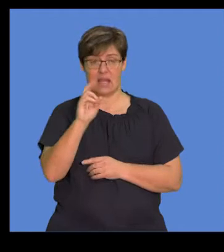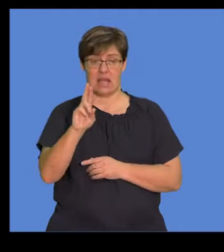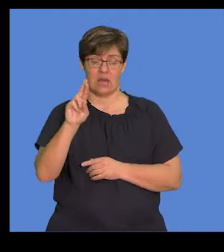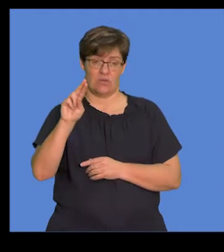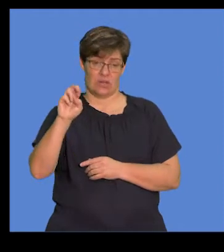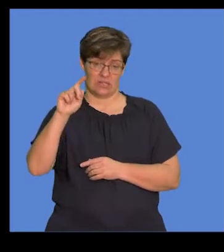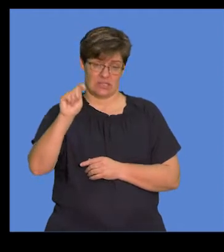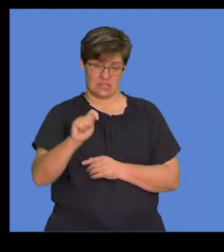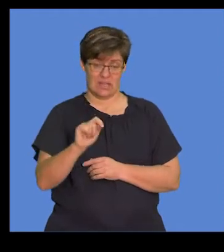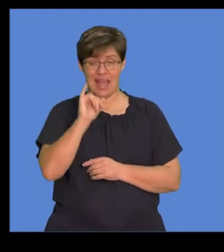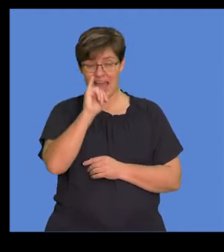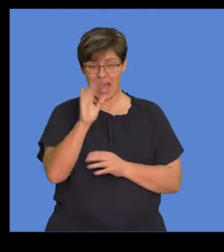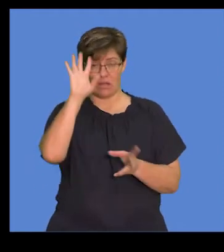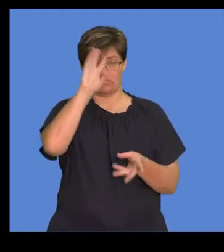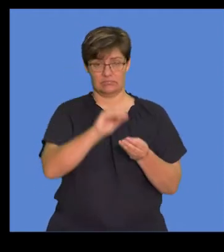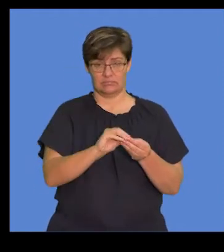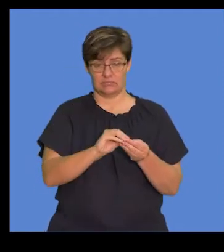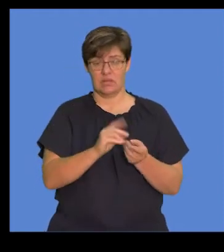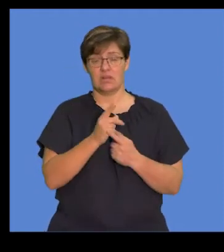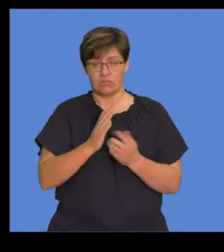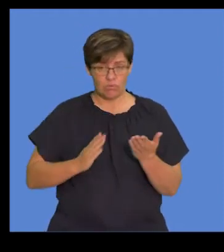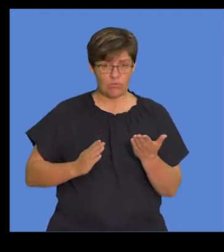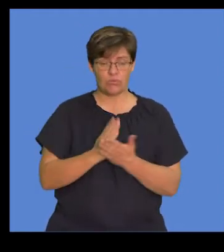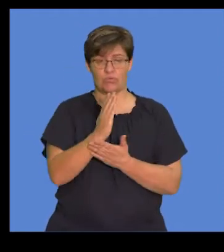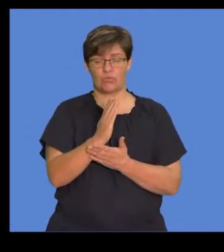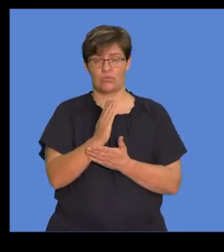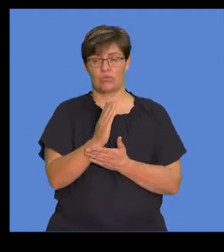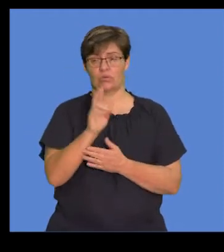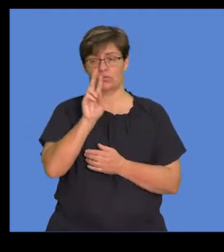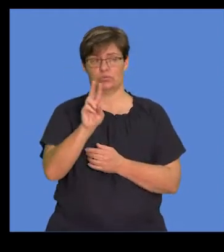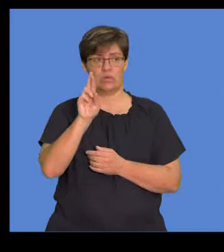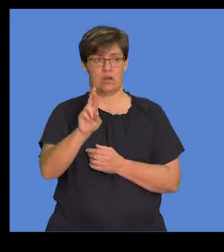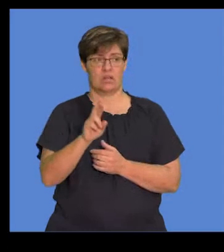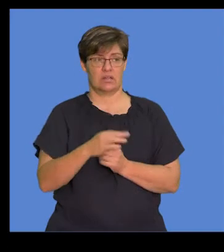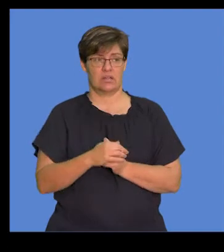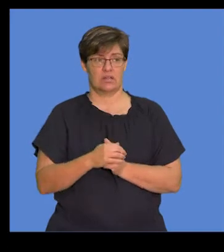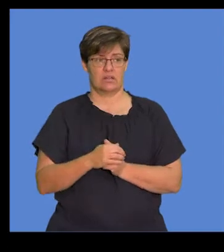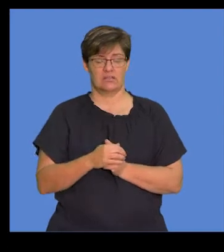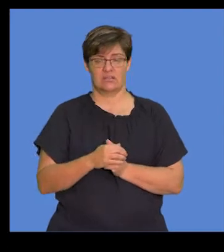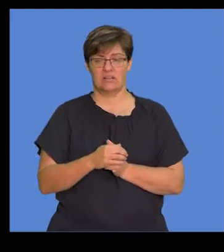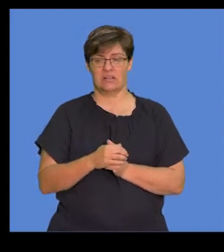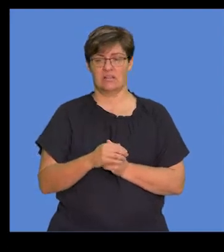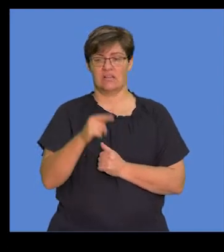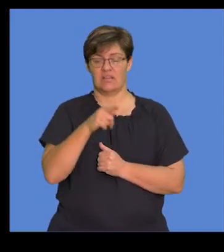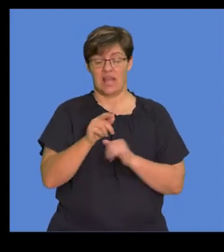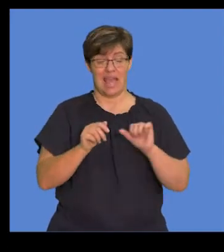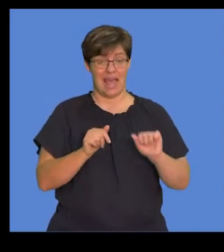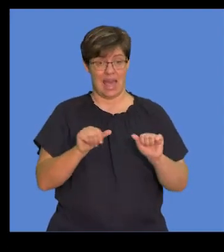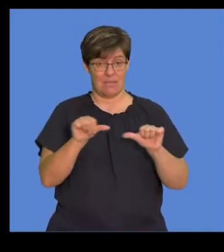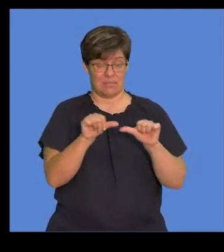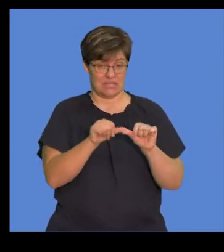I, right? Now, the I, which is the total current, which is the current that passes through 2R, because